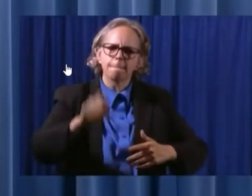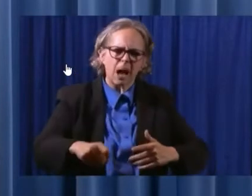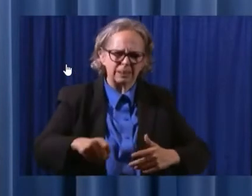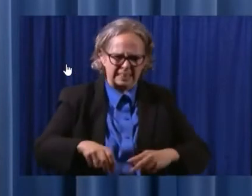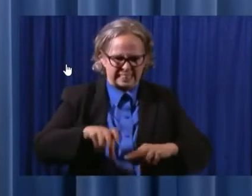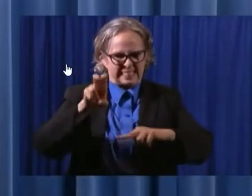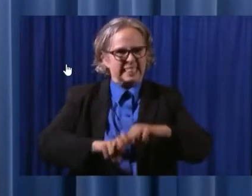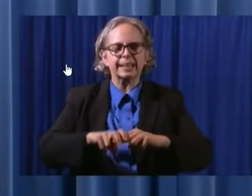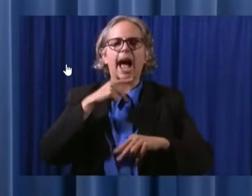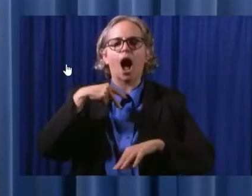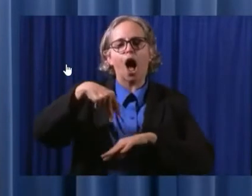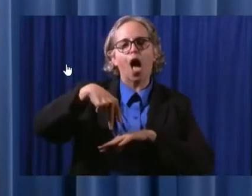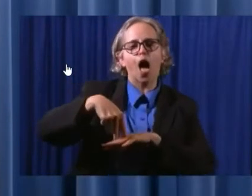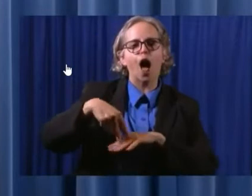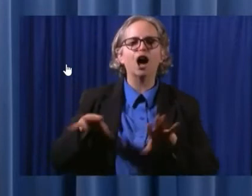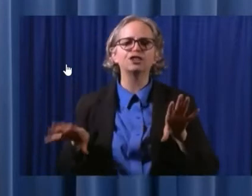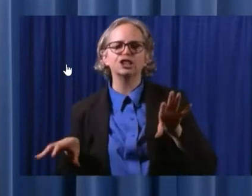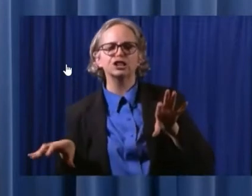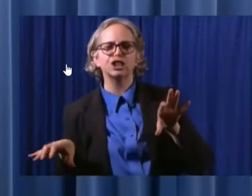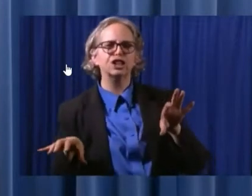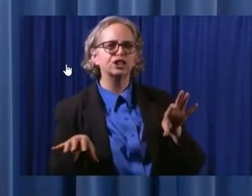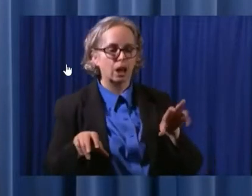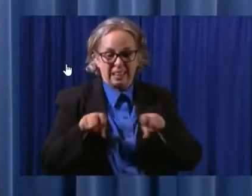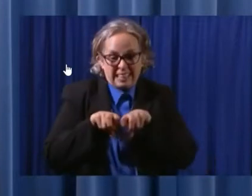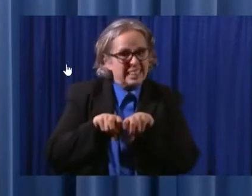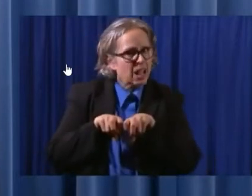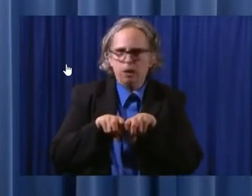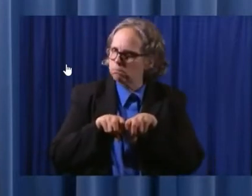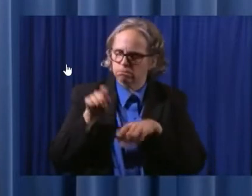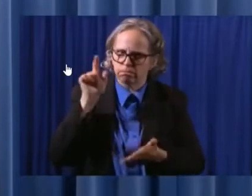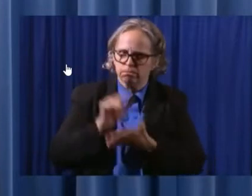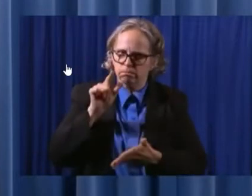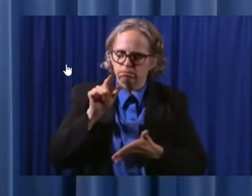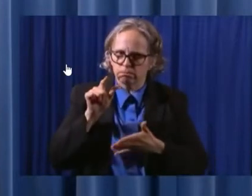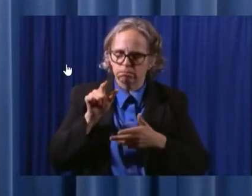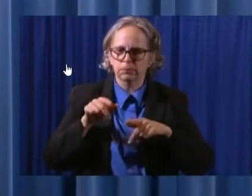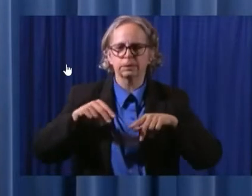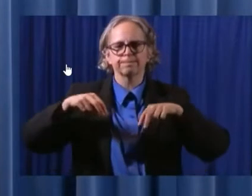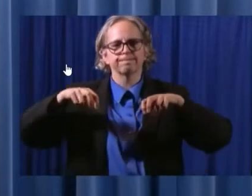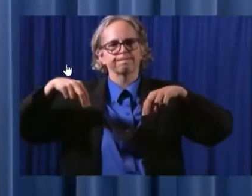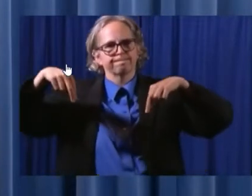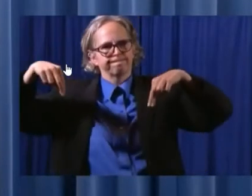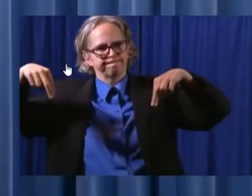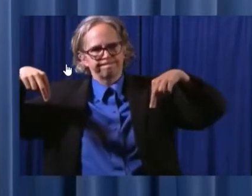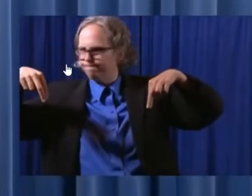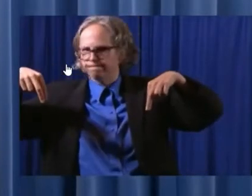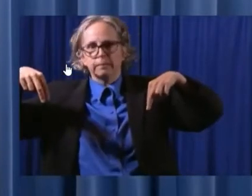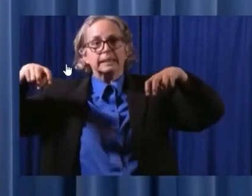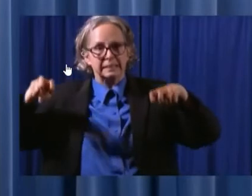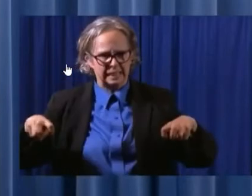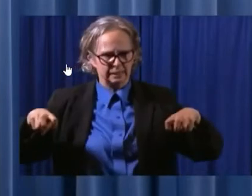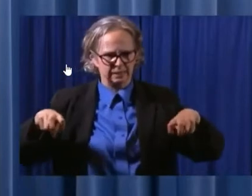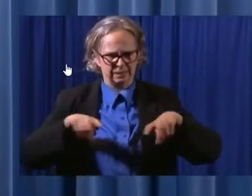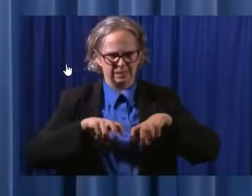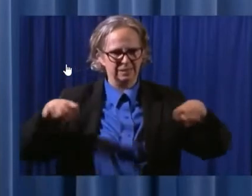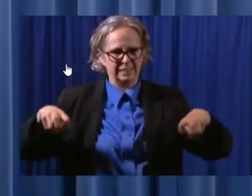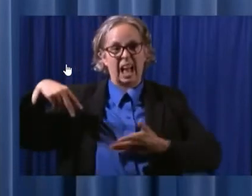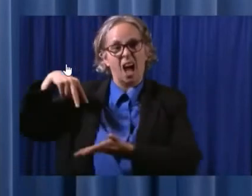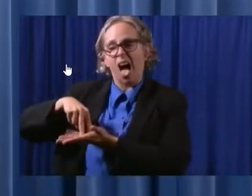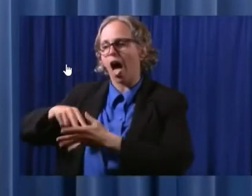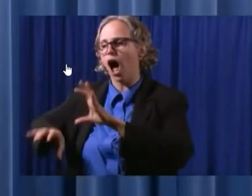seated close together. You take a family group, whatever, but they have to be seated. Where we see